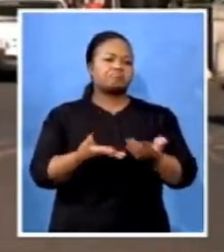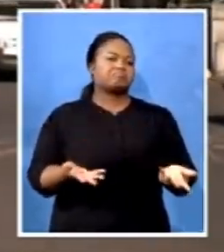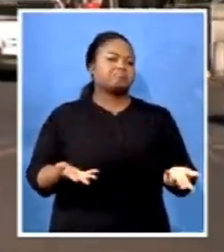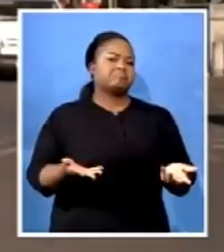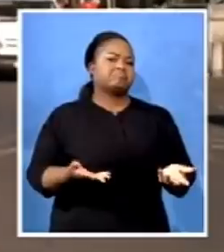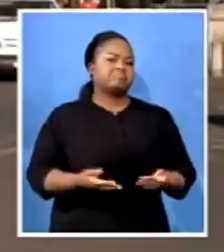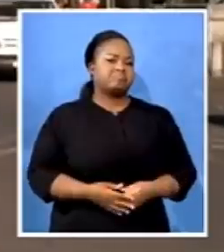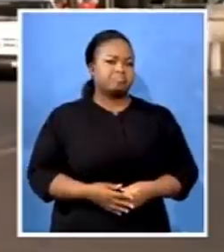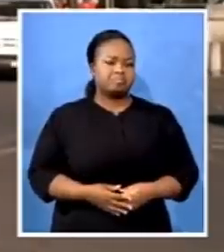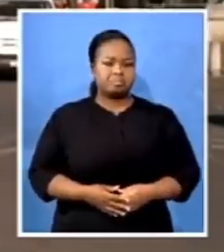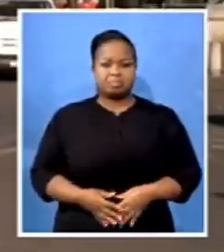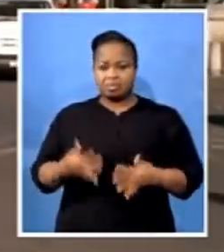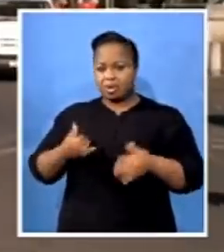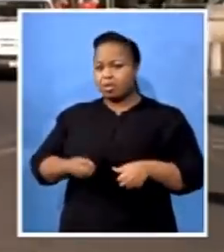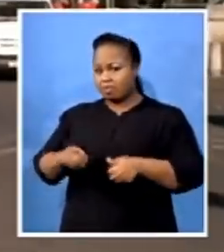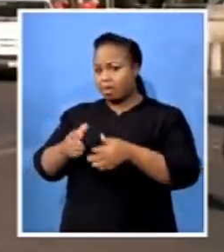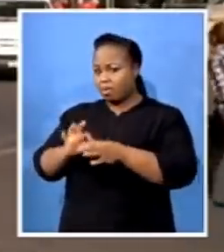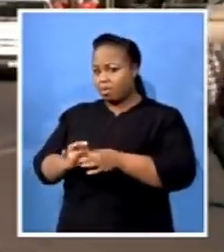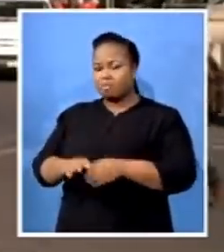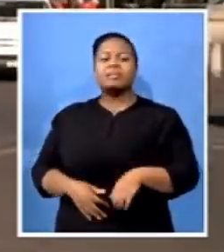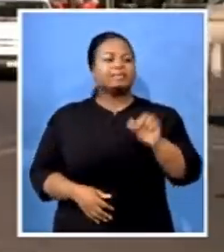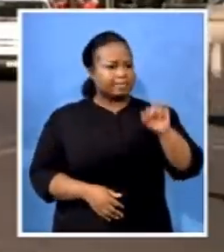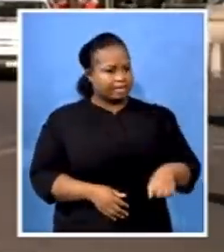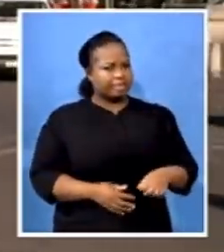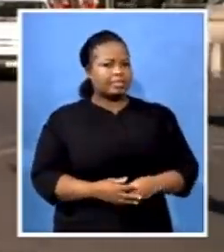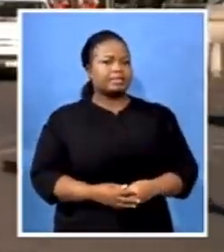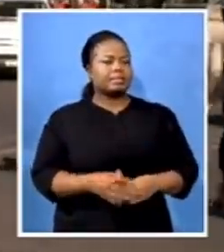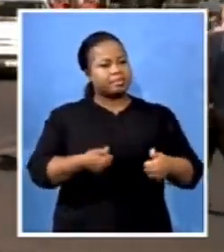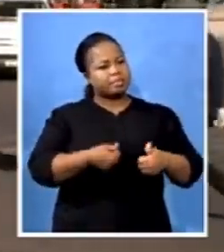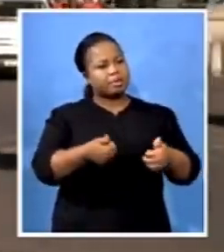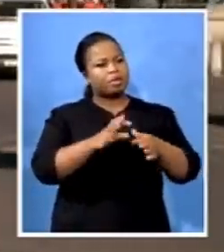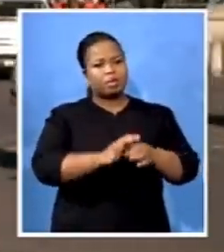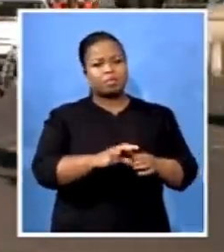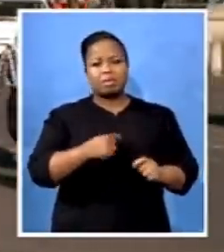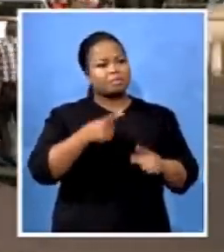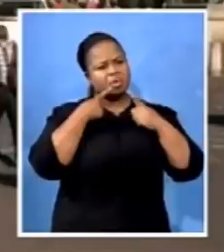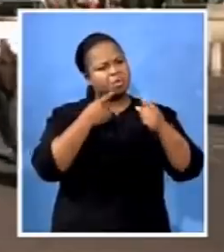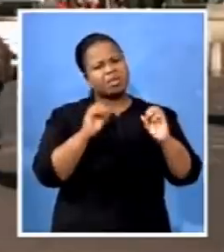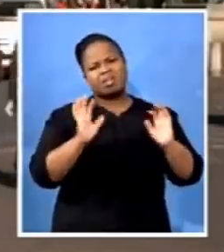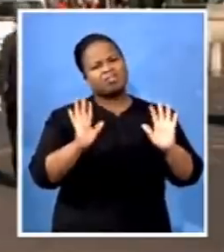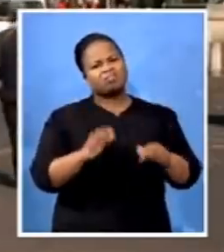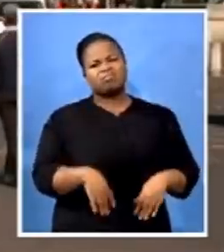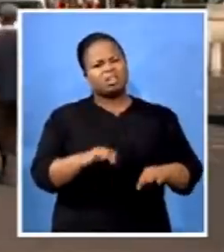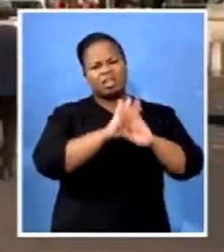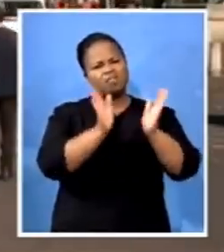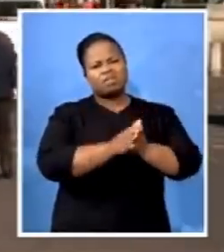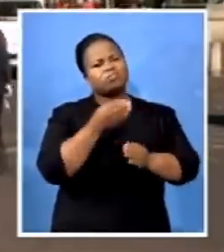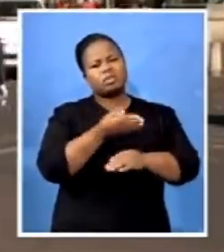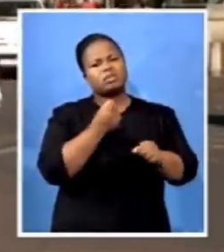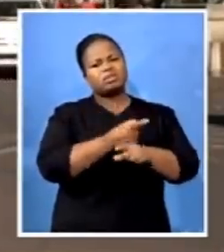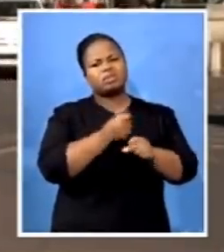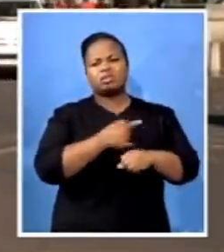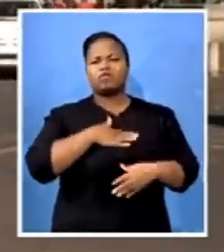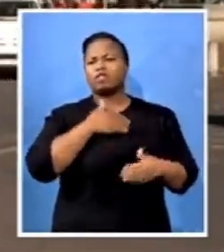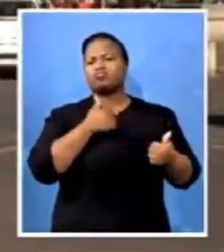again? Yes, sir. Yes, I'm travelling back home, but there was no complaint, but I got everything in the taxi. I feel very well. It's a sanitizer. Everyone